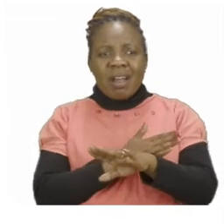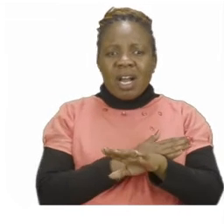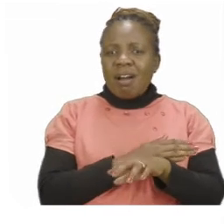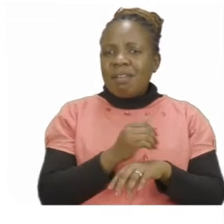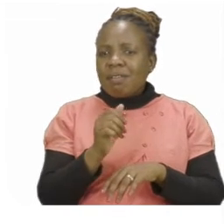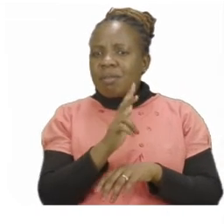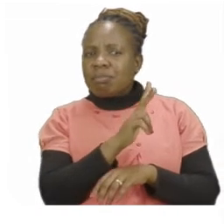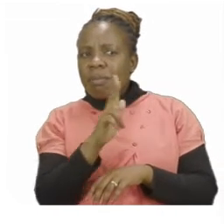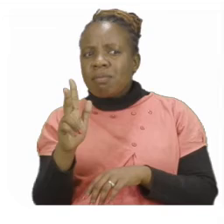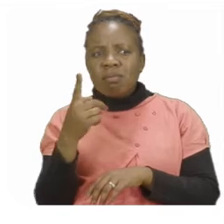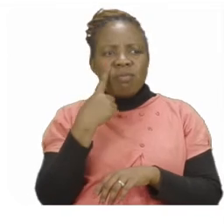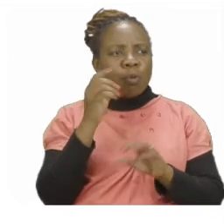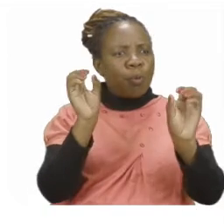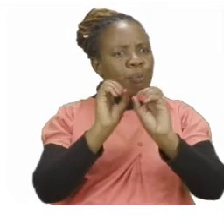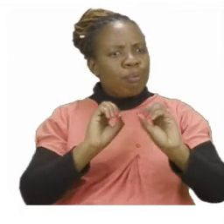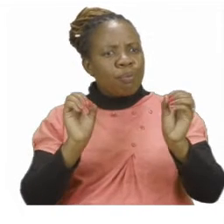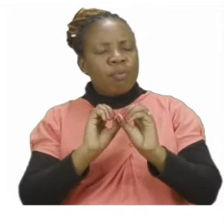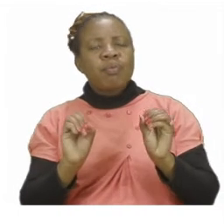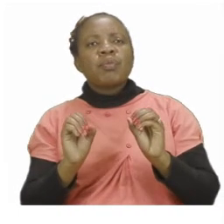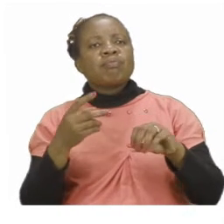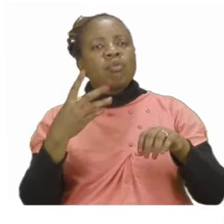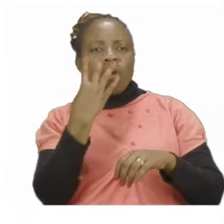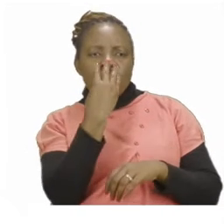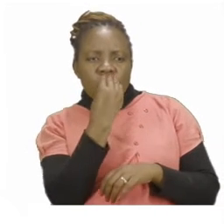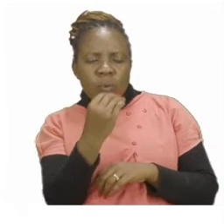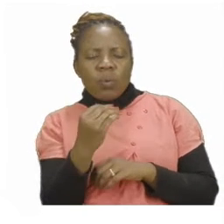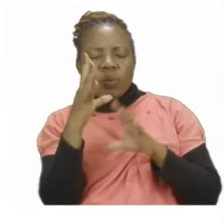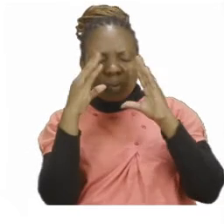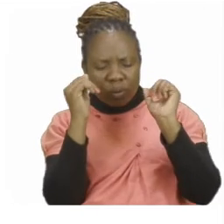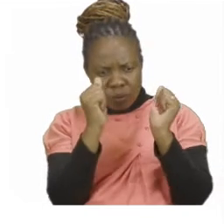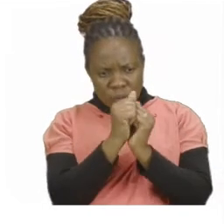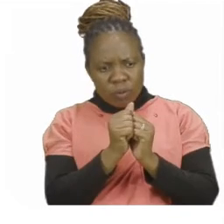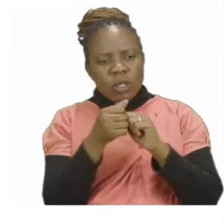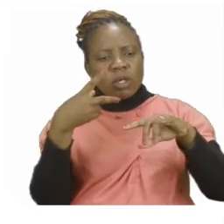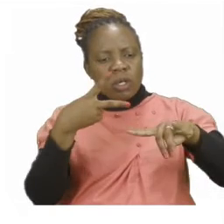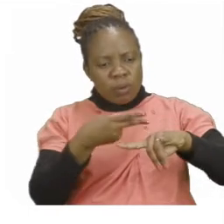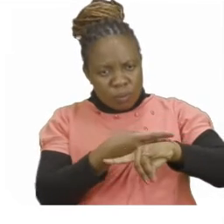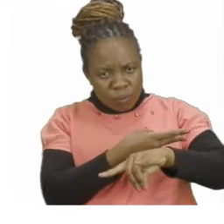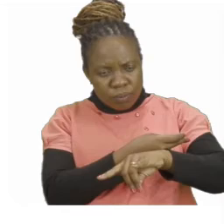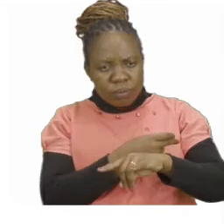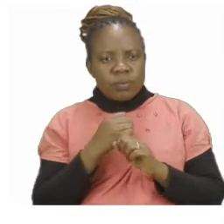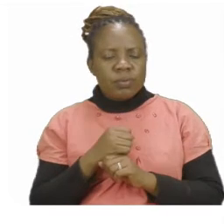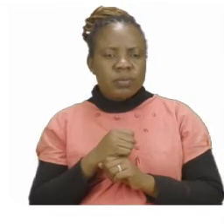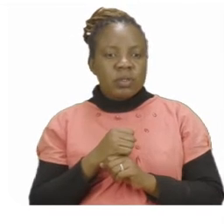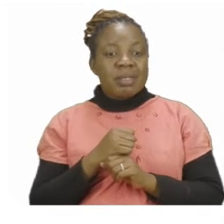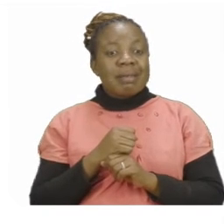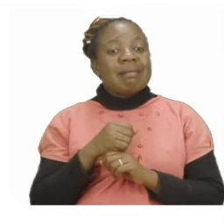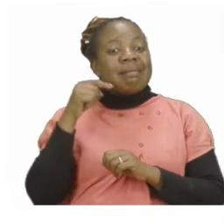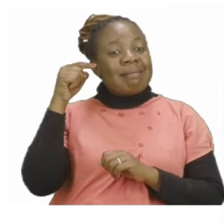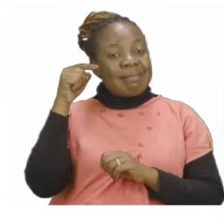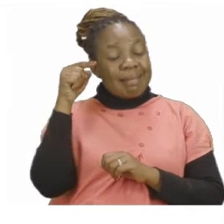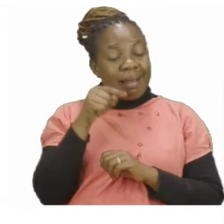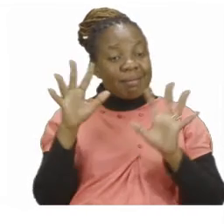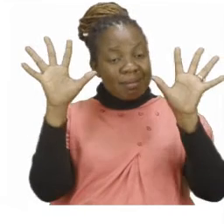wolf slipped into the kraal where the sheep were kept. He ate one fat sheep